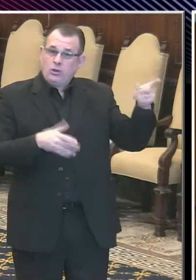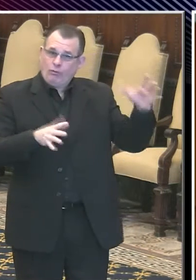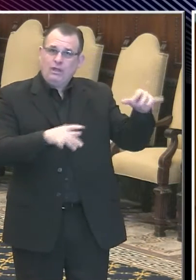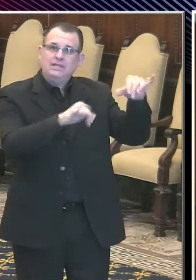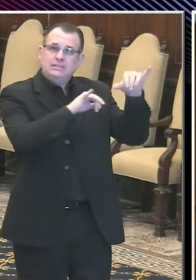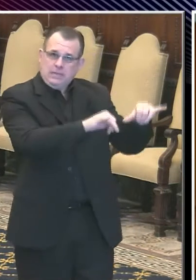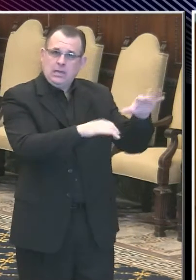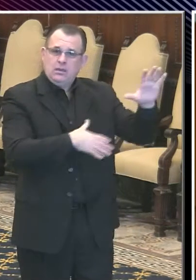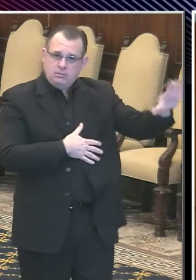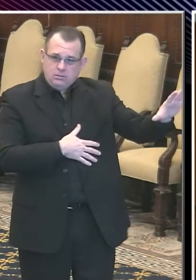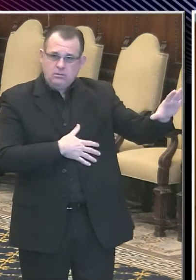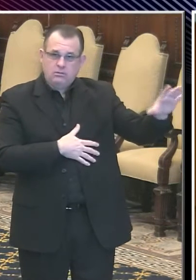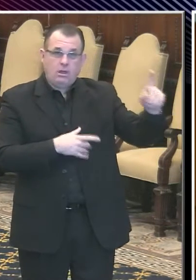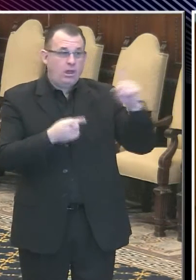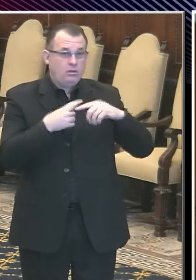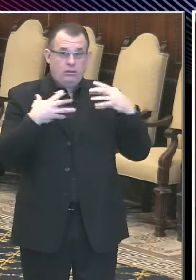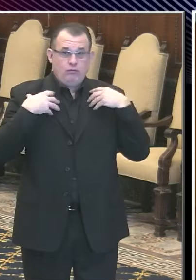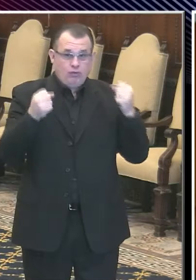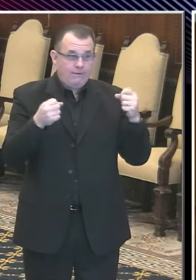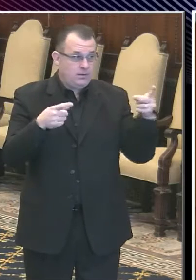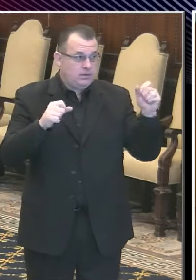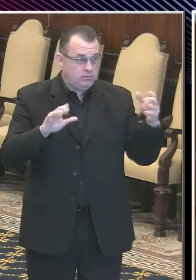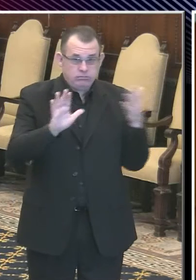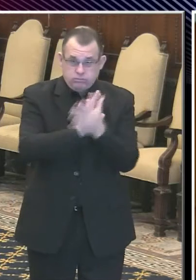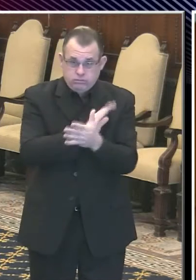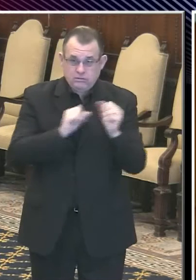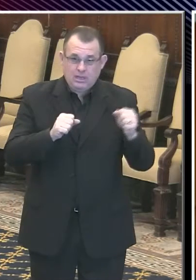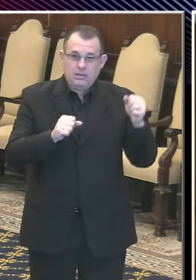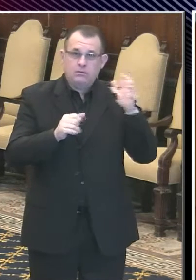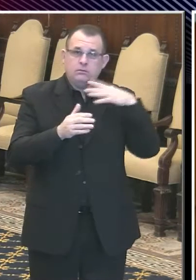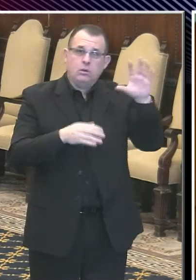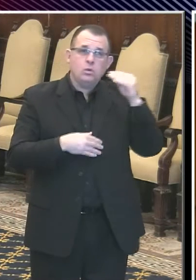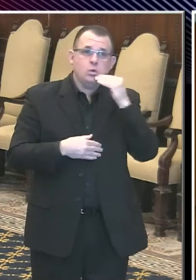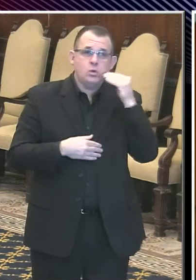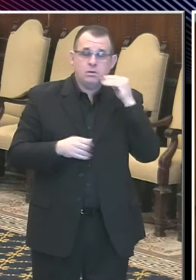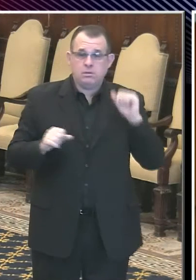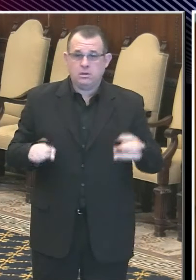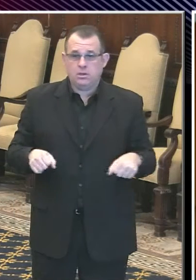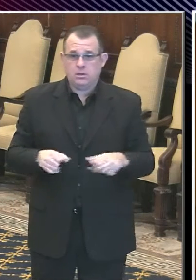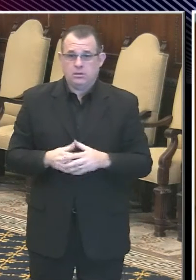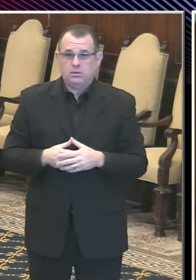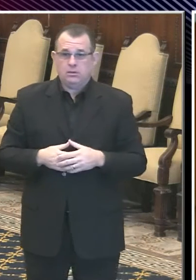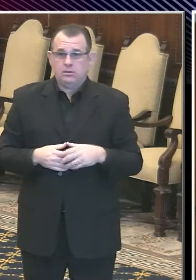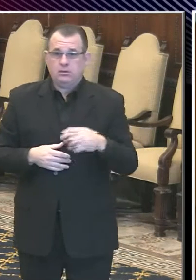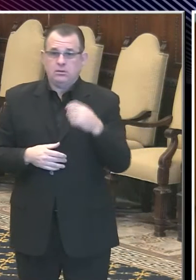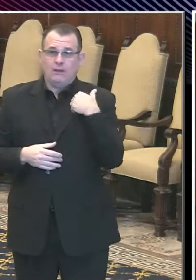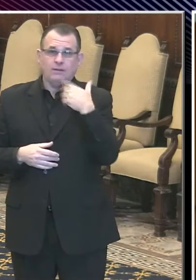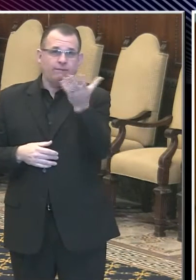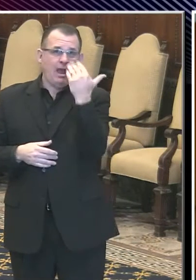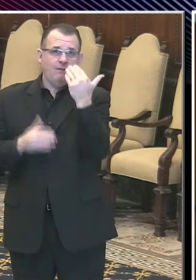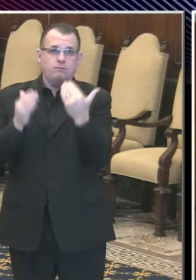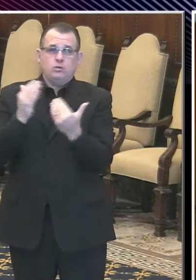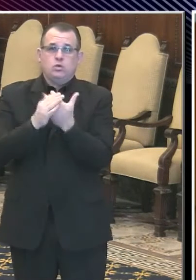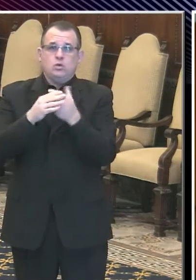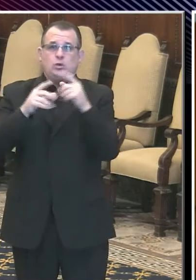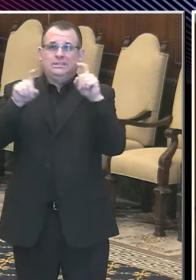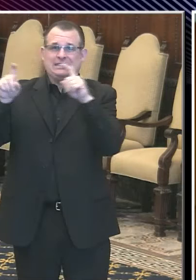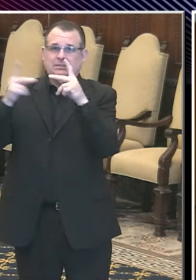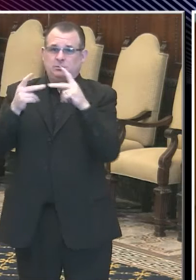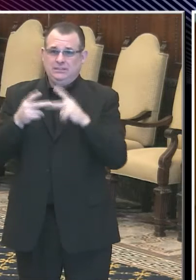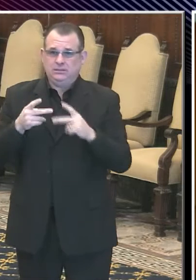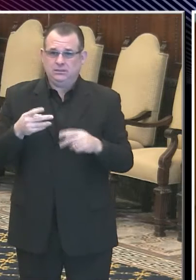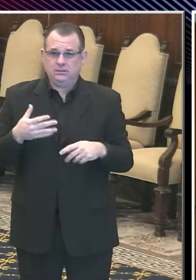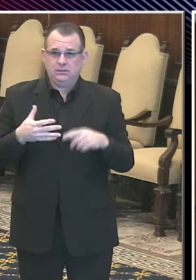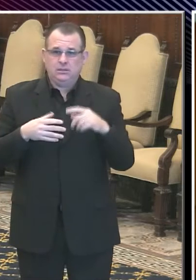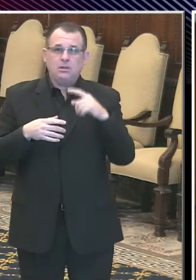home. As far as testing, we do have 5 new testing sites to announce today, run by the Public Health Management Corporation and